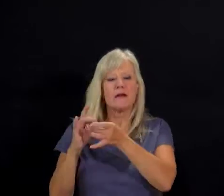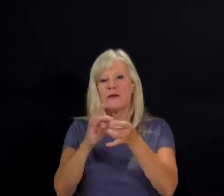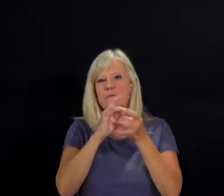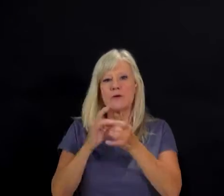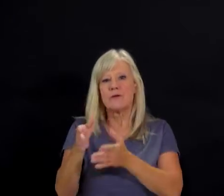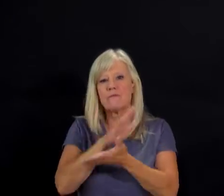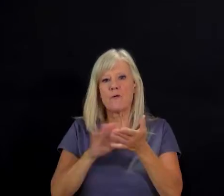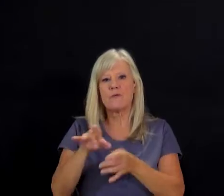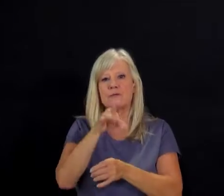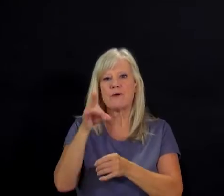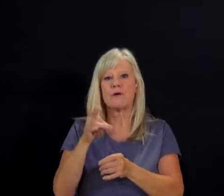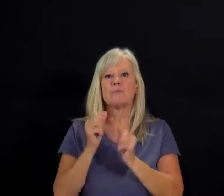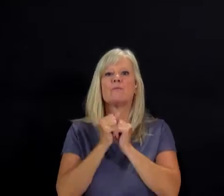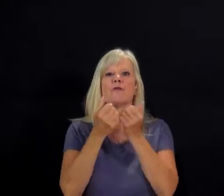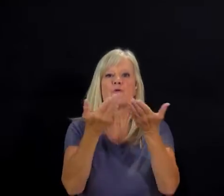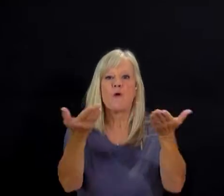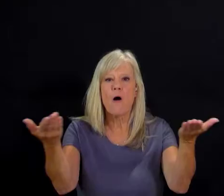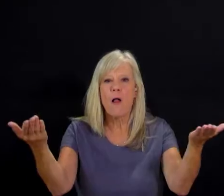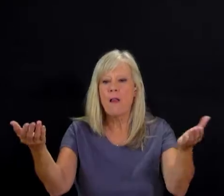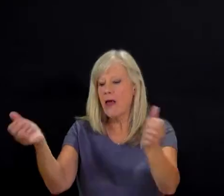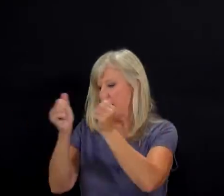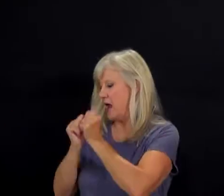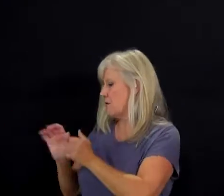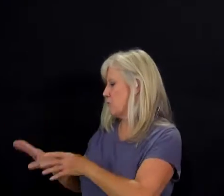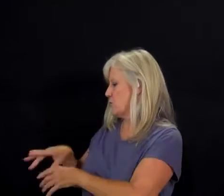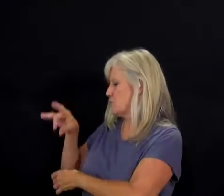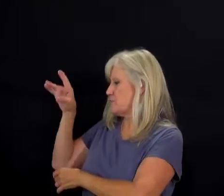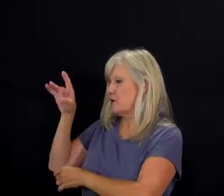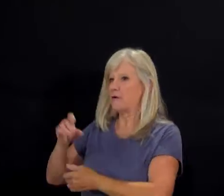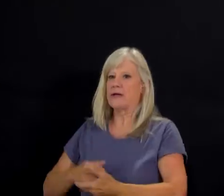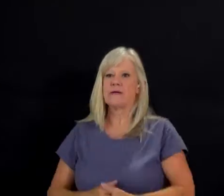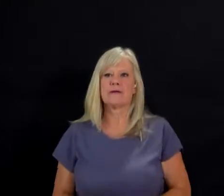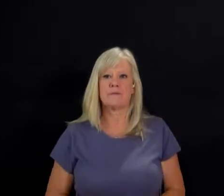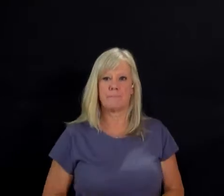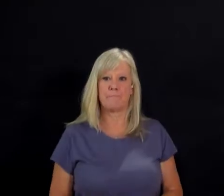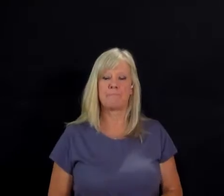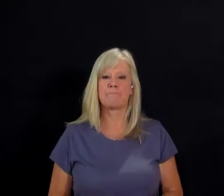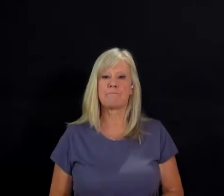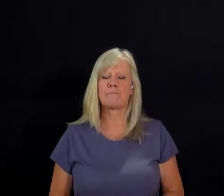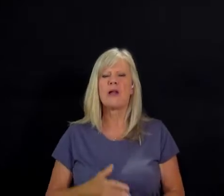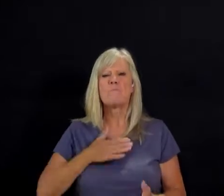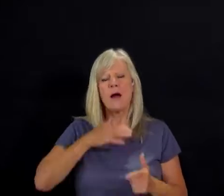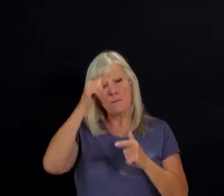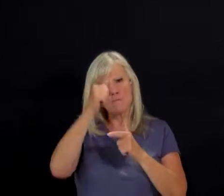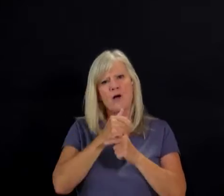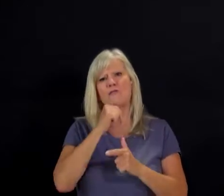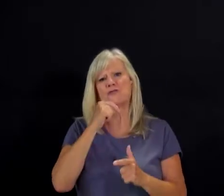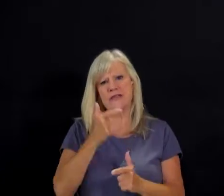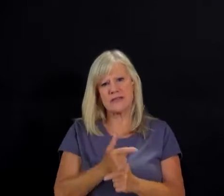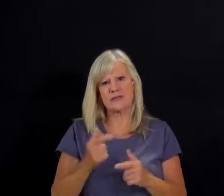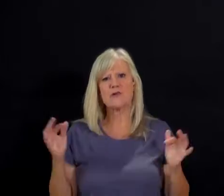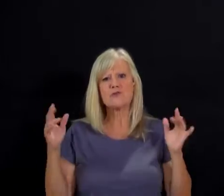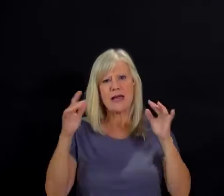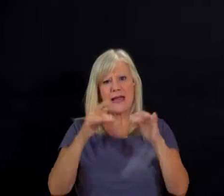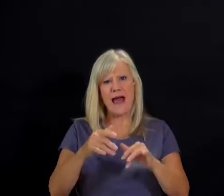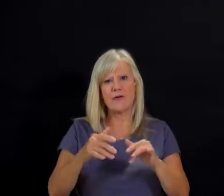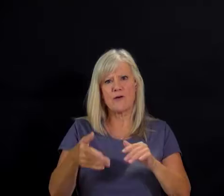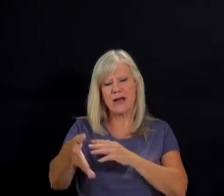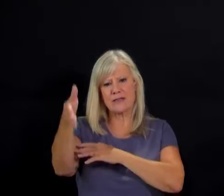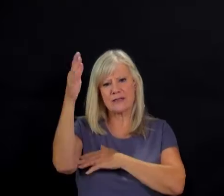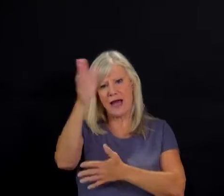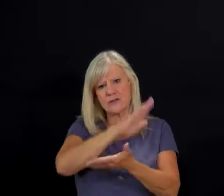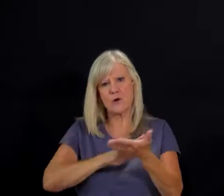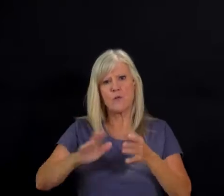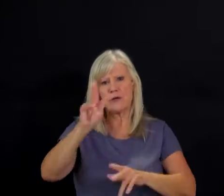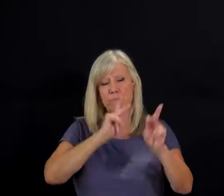of the Holy Spirit be with you all. And with your spirit. My brothers and sisters, gathering as God's holy people on